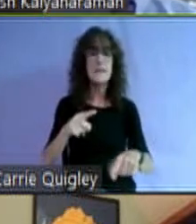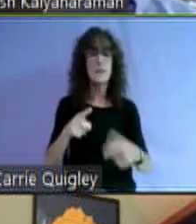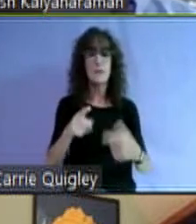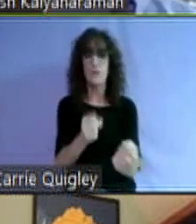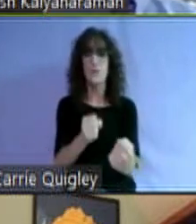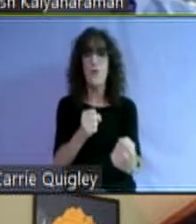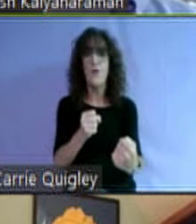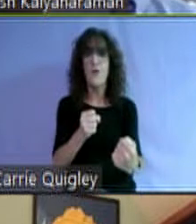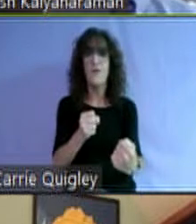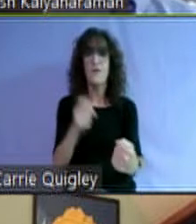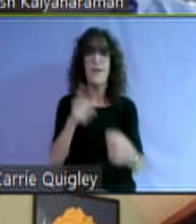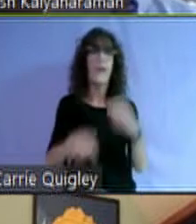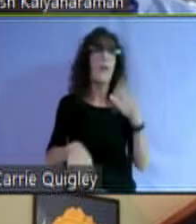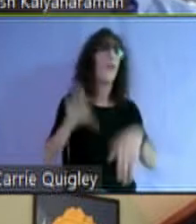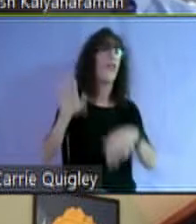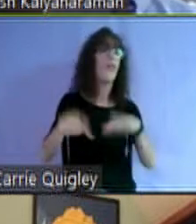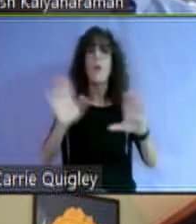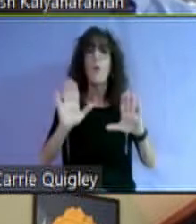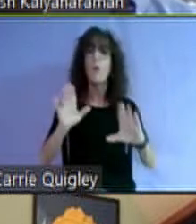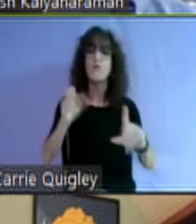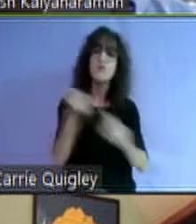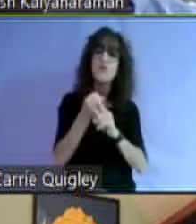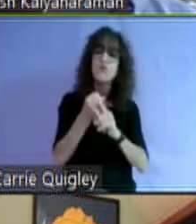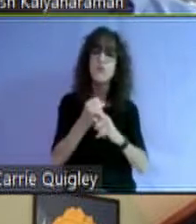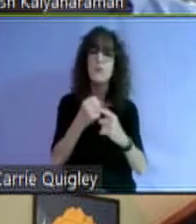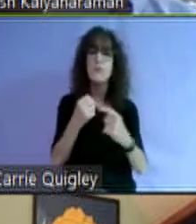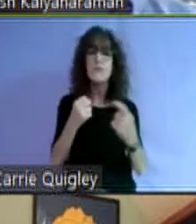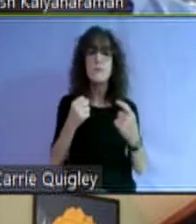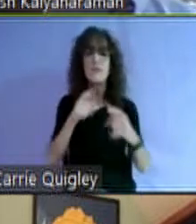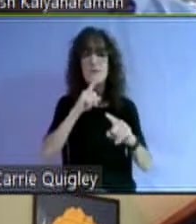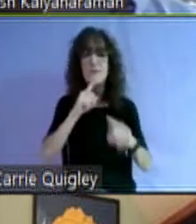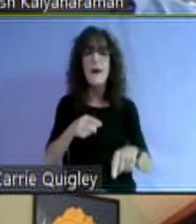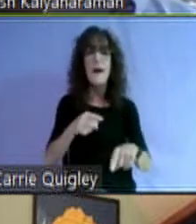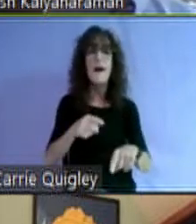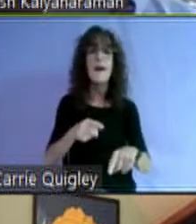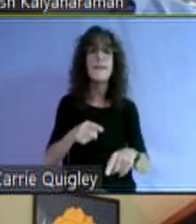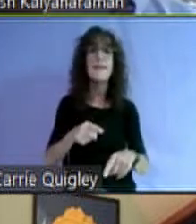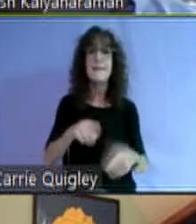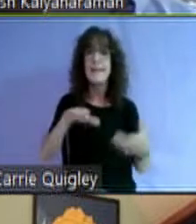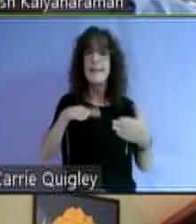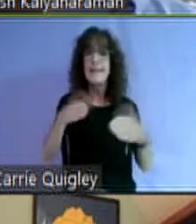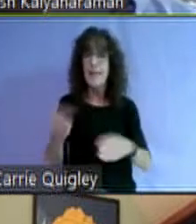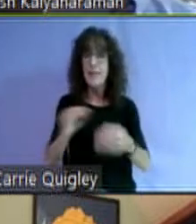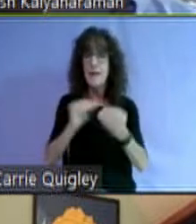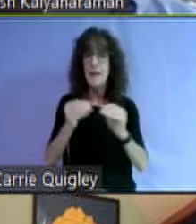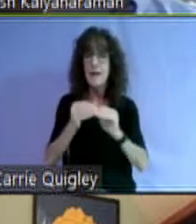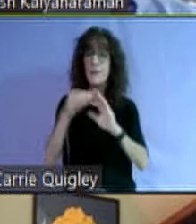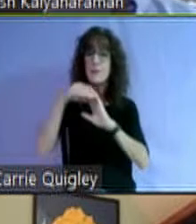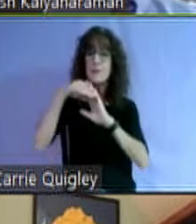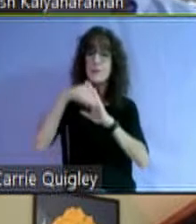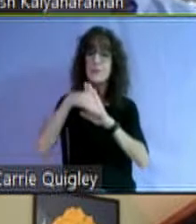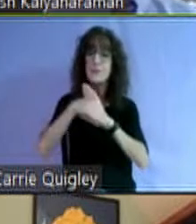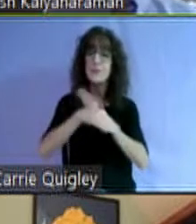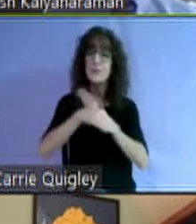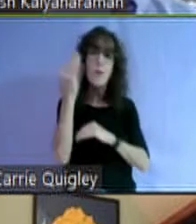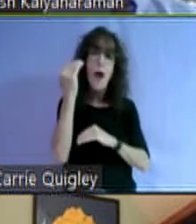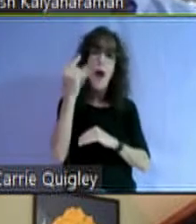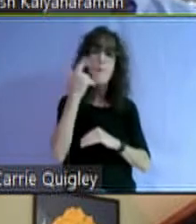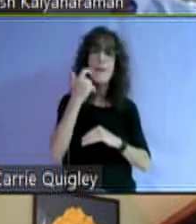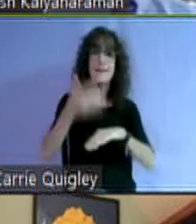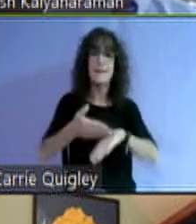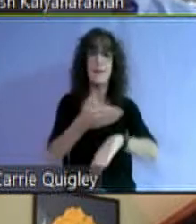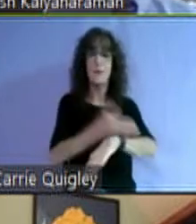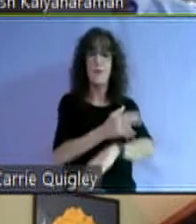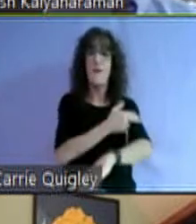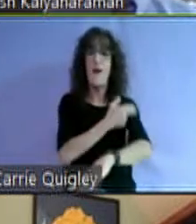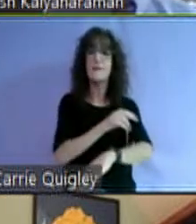forcefully. One of the positive things that we're seeing is that the death rate is decreasing due to improved hospital care and treatment, but there really